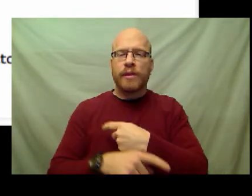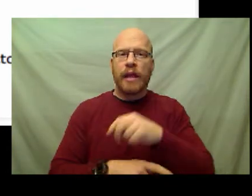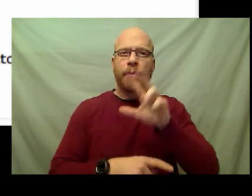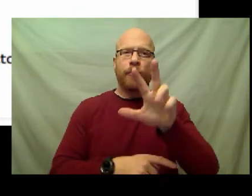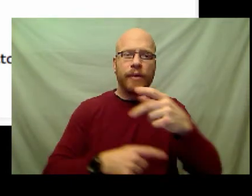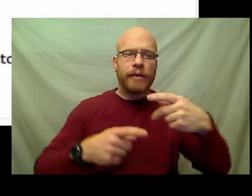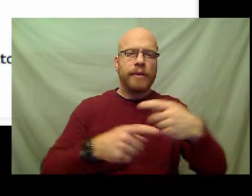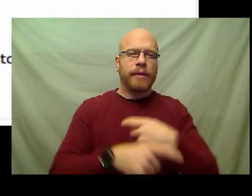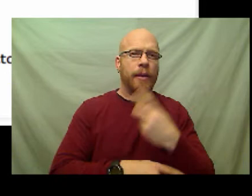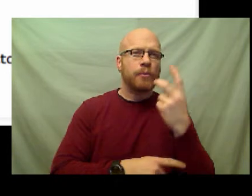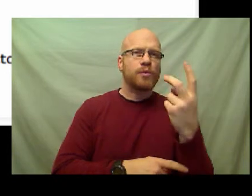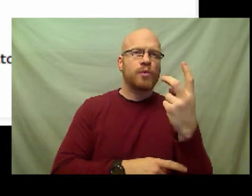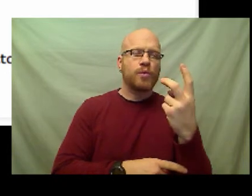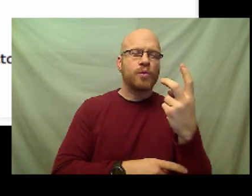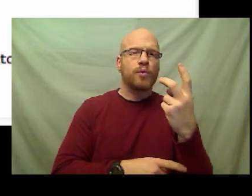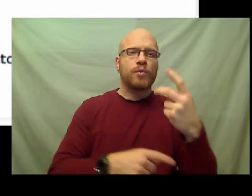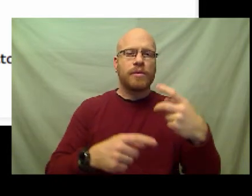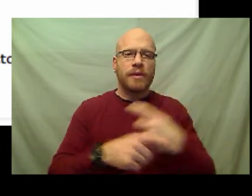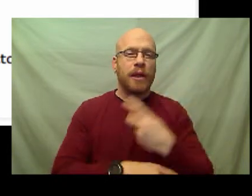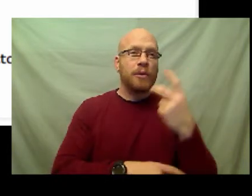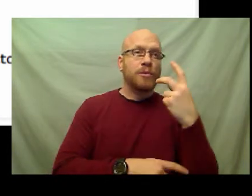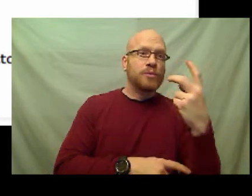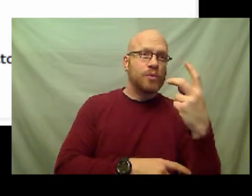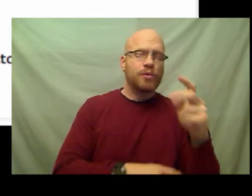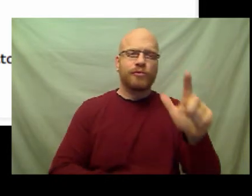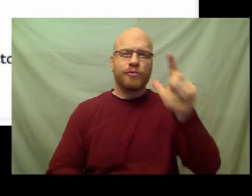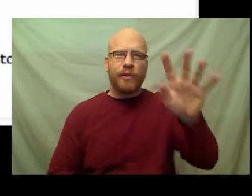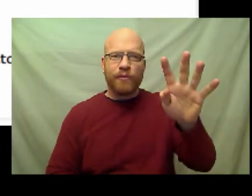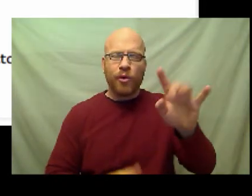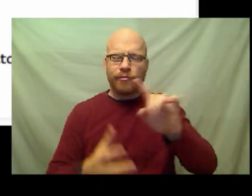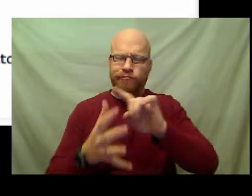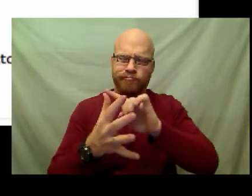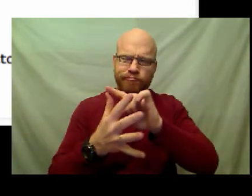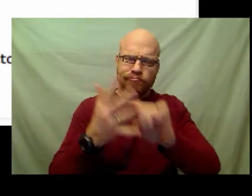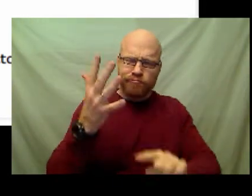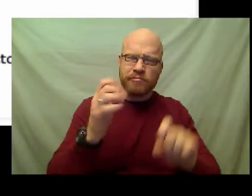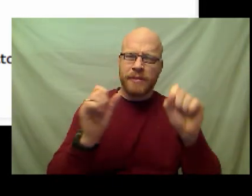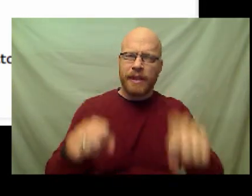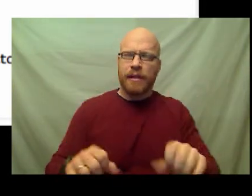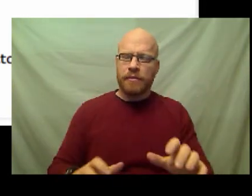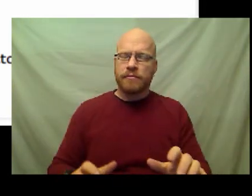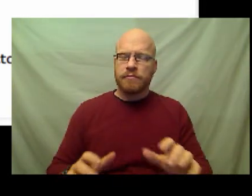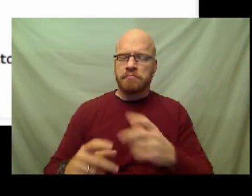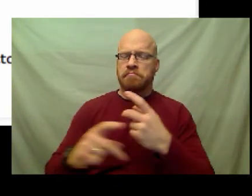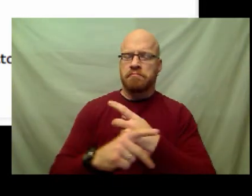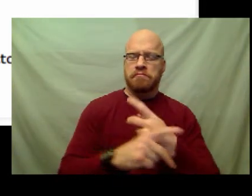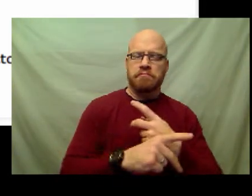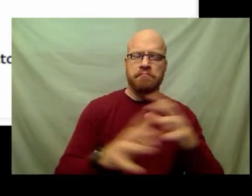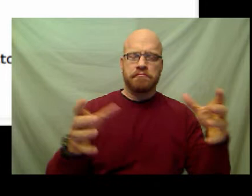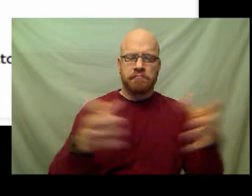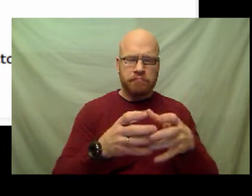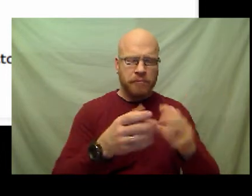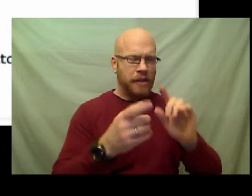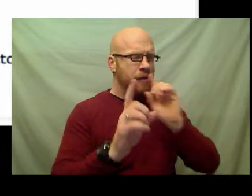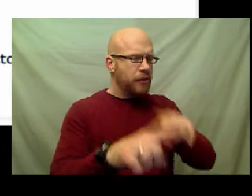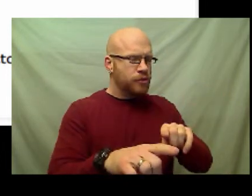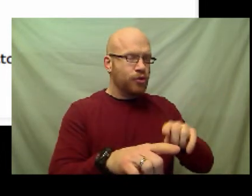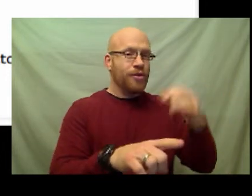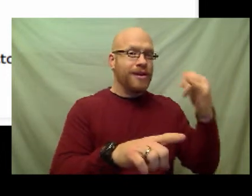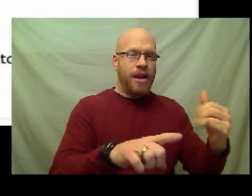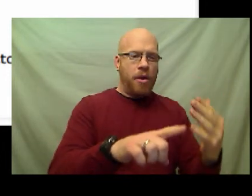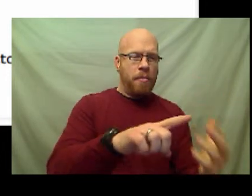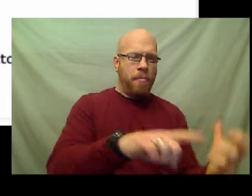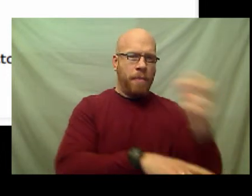3 times 2 times 2, that'd be 24. We can talk about things like that and factoring numbers. Now we're going to